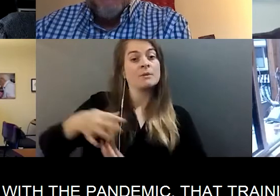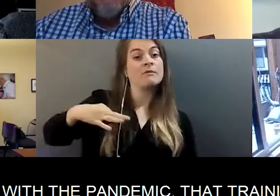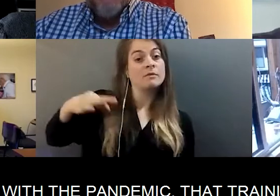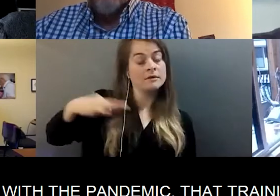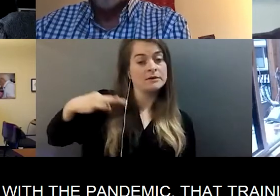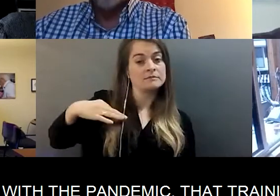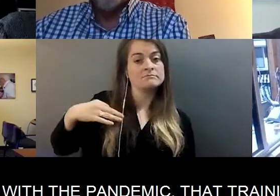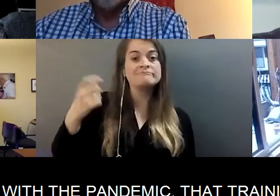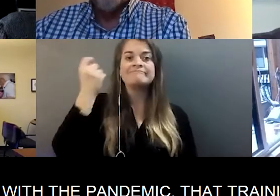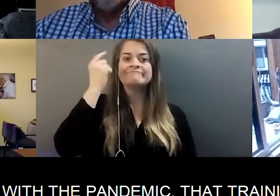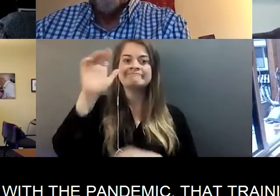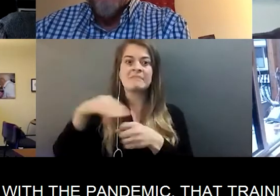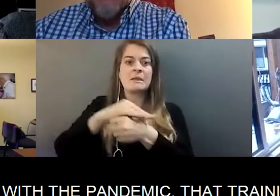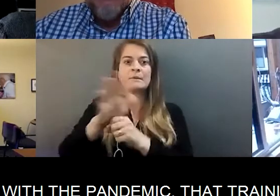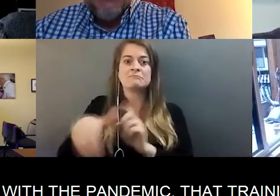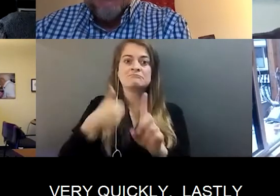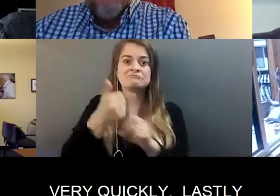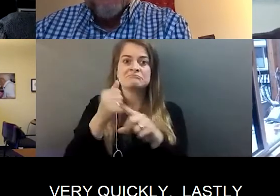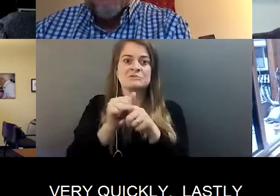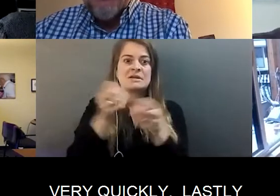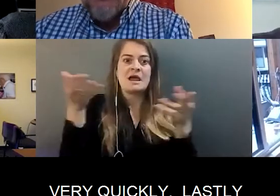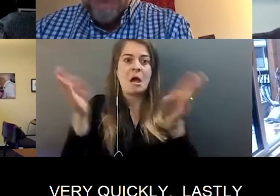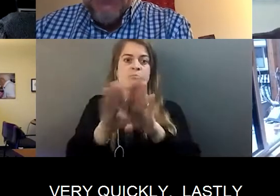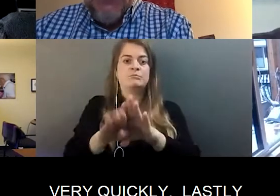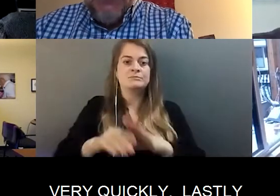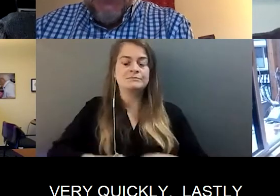the pandemic, that training then ended very quickly.